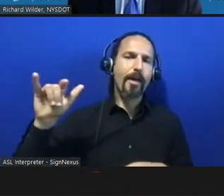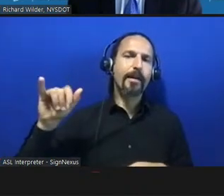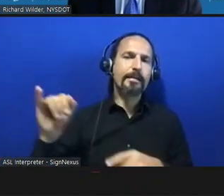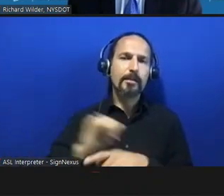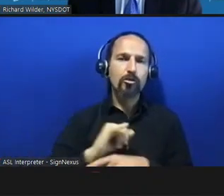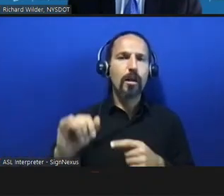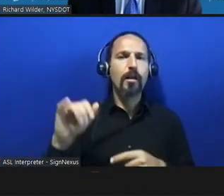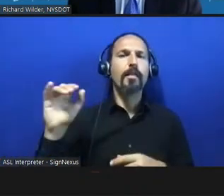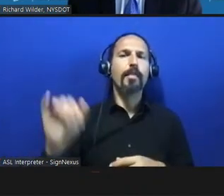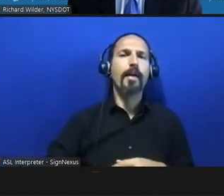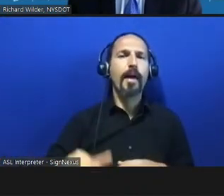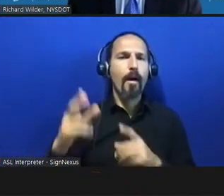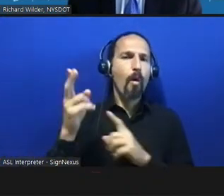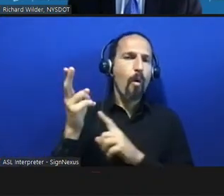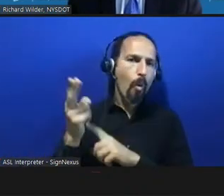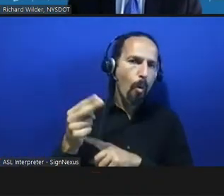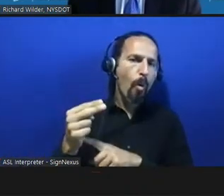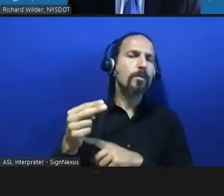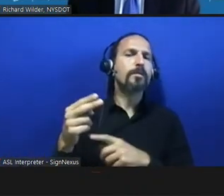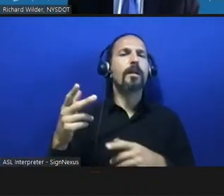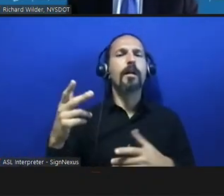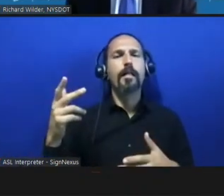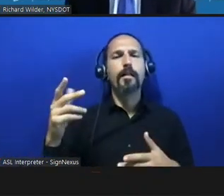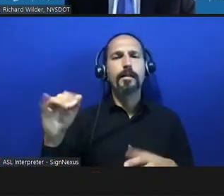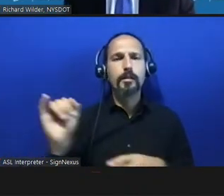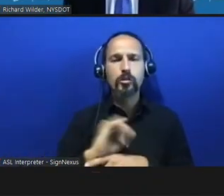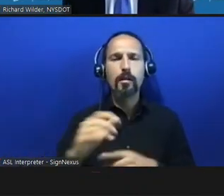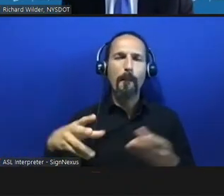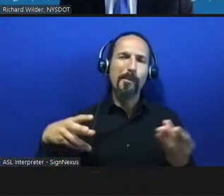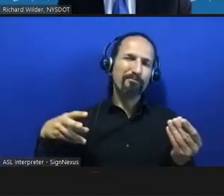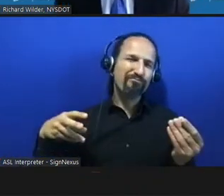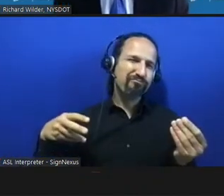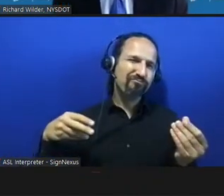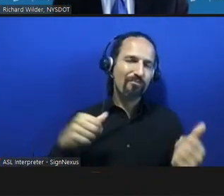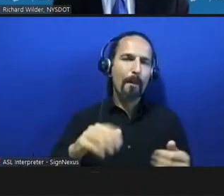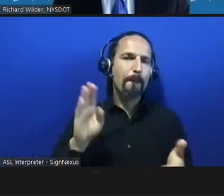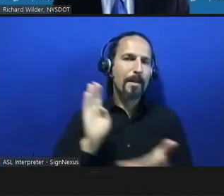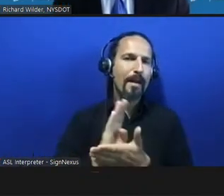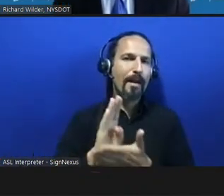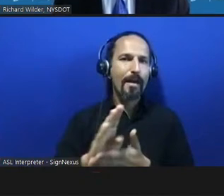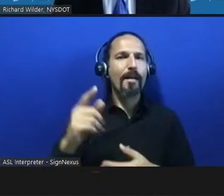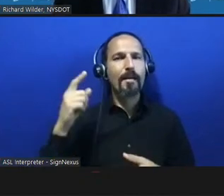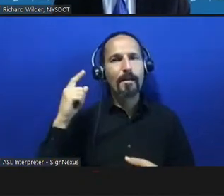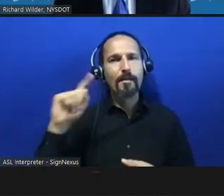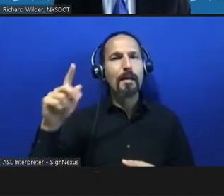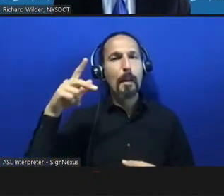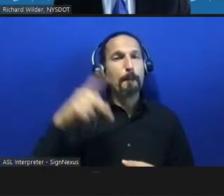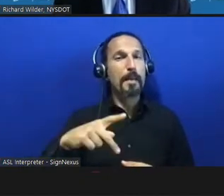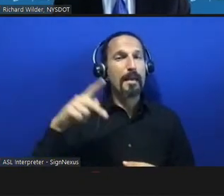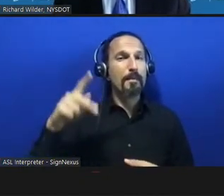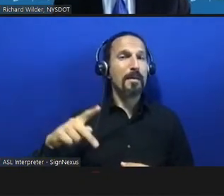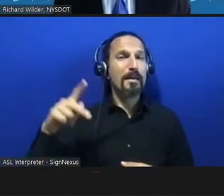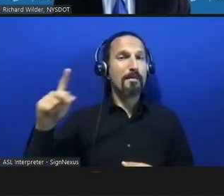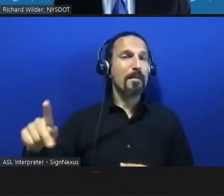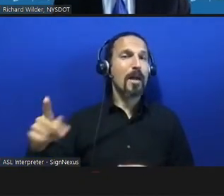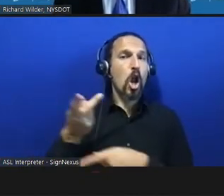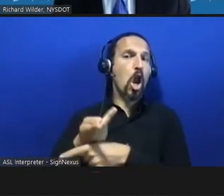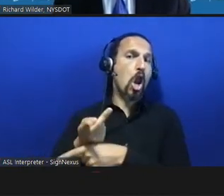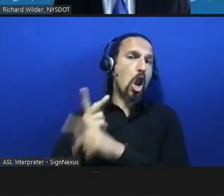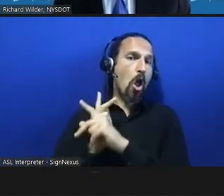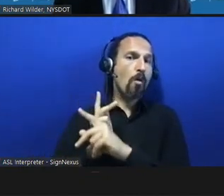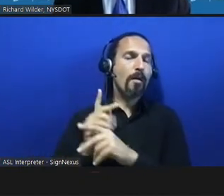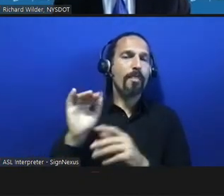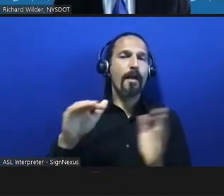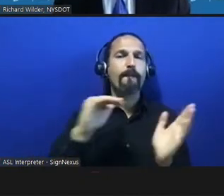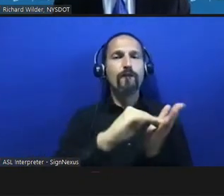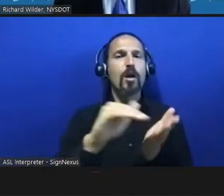the hospitality industry has given billions of dollars in PPP loans that were